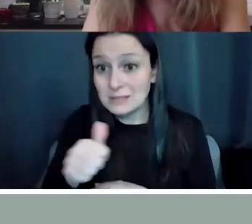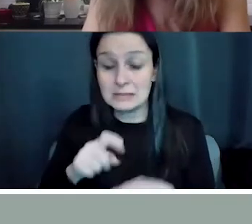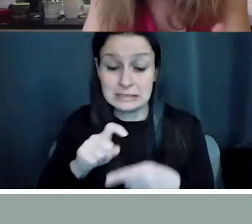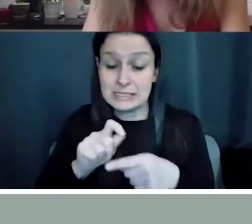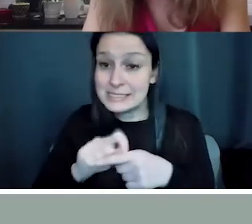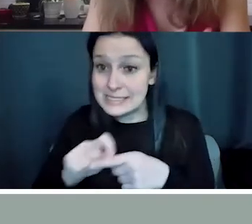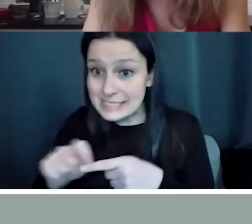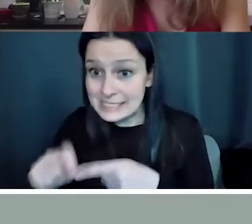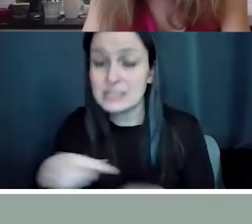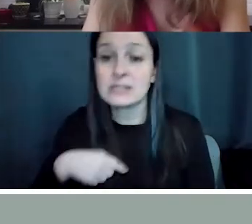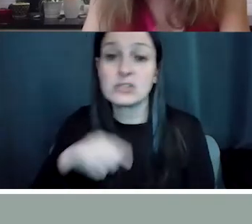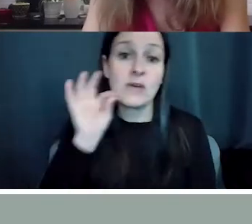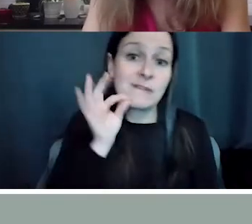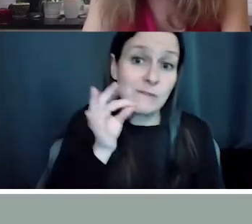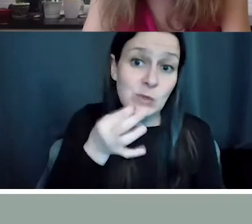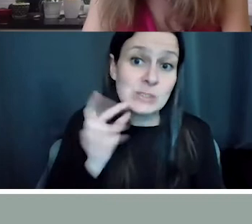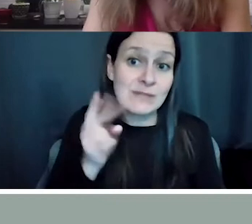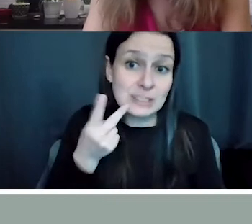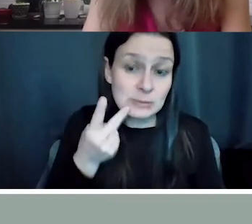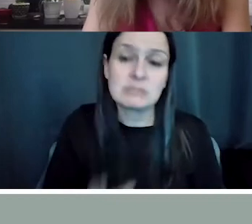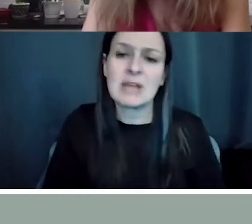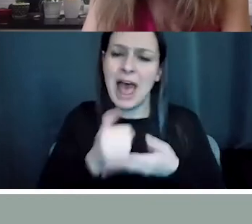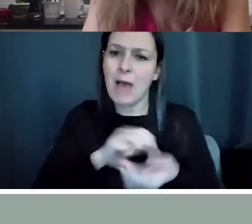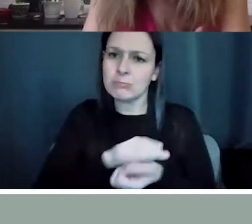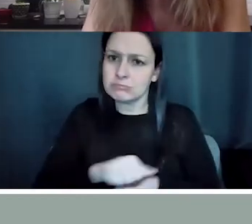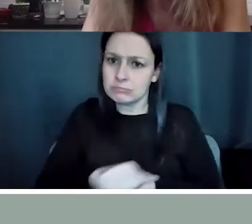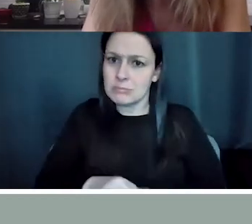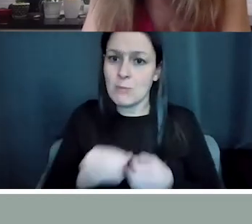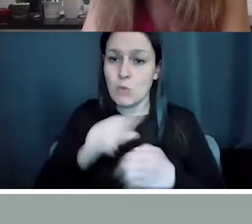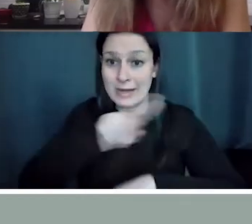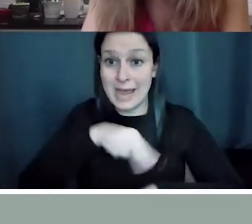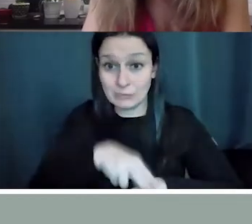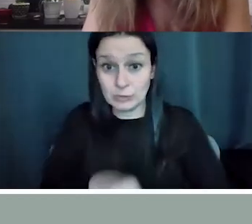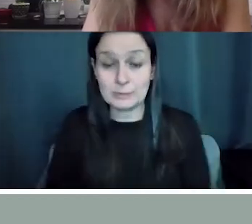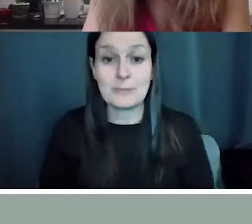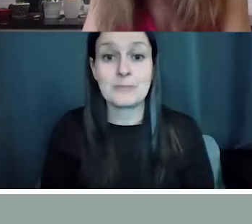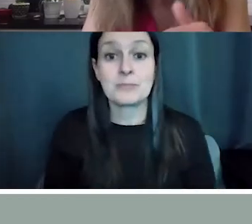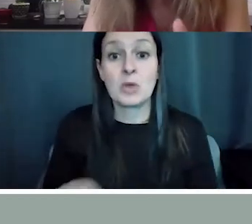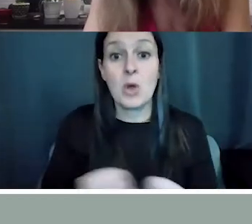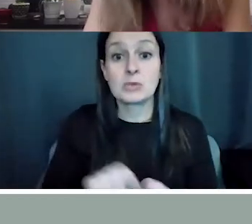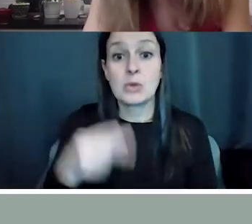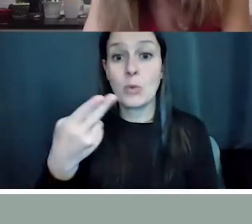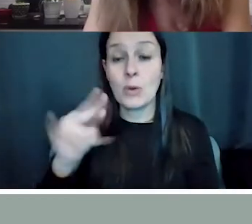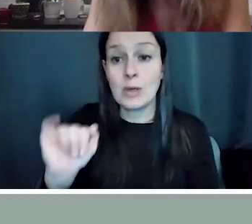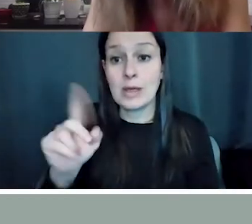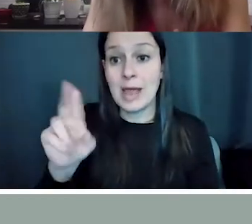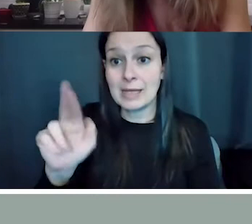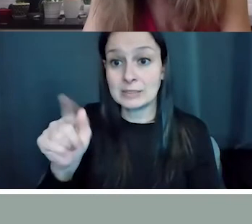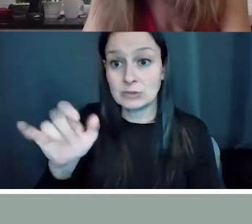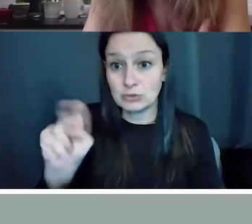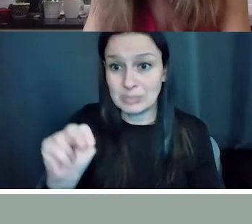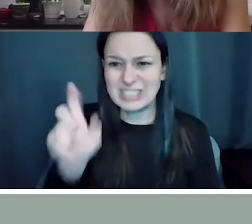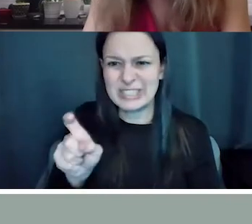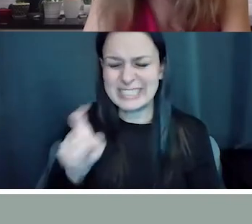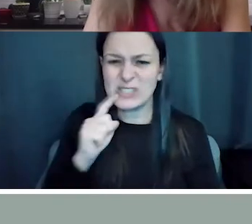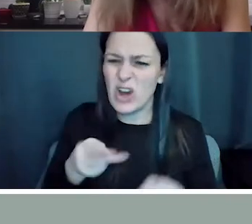you support healthy digestion naturally. Also, hydration, right? Your hydration needs are up a little bit